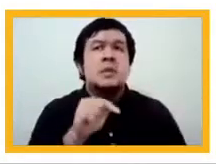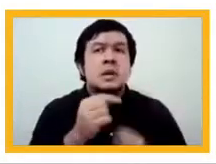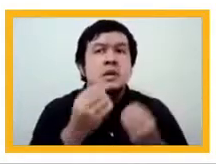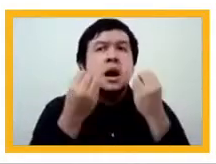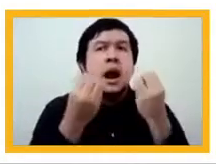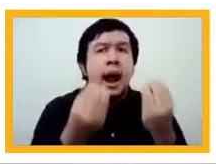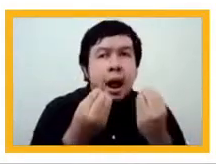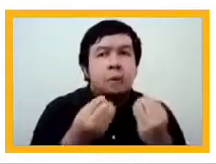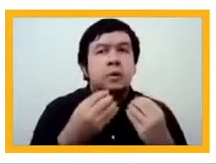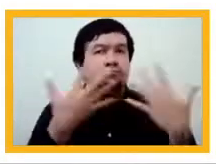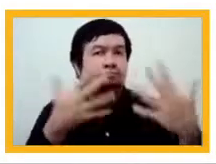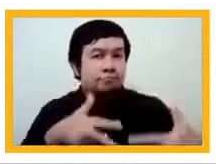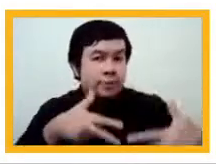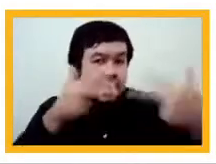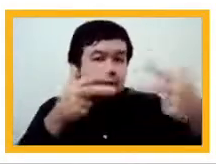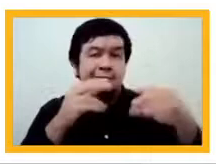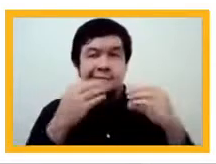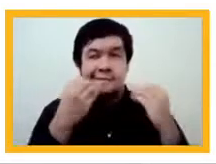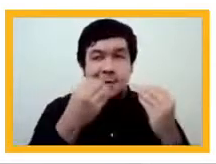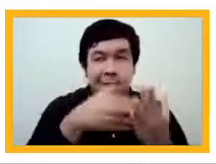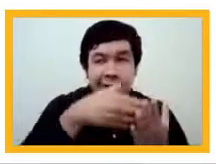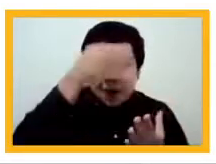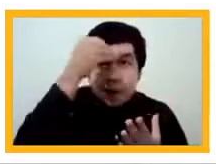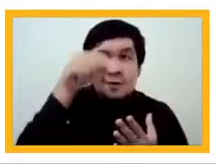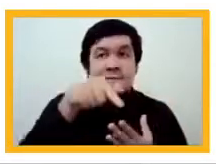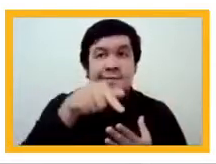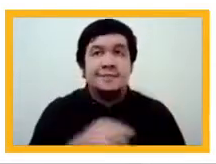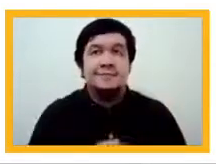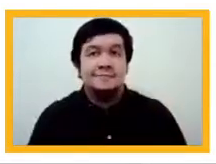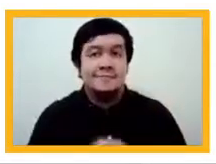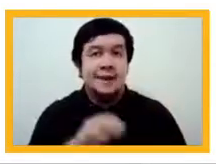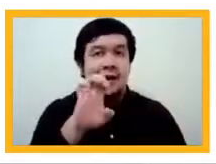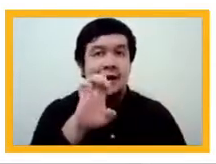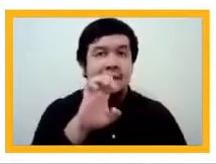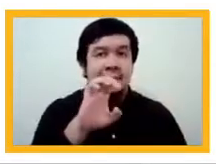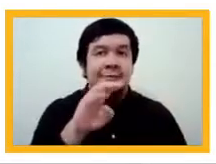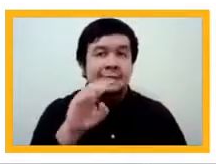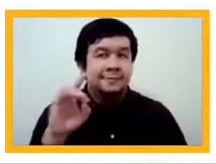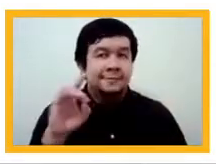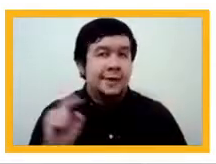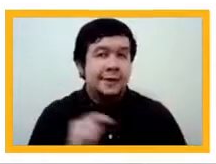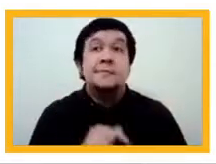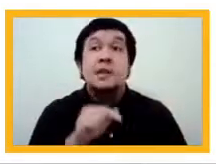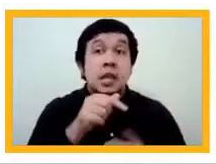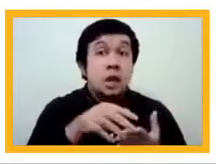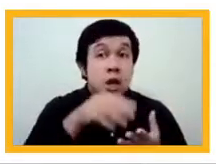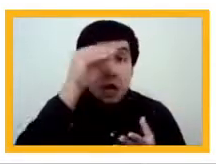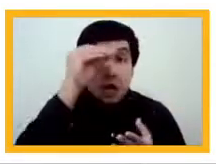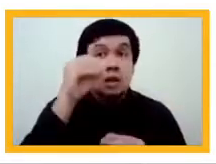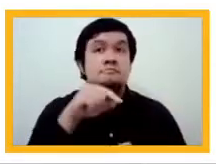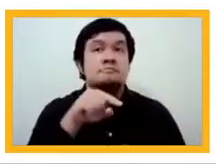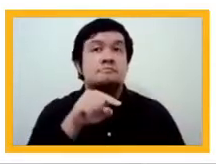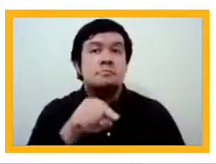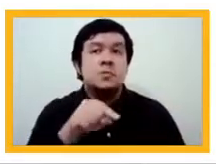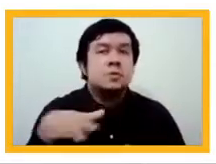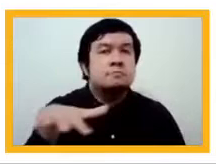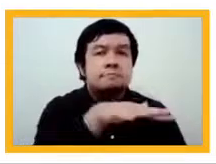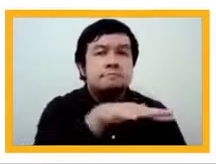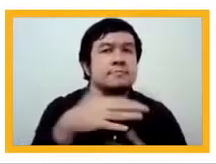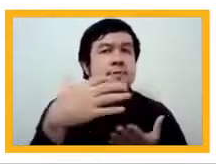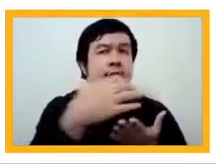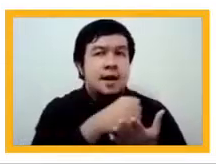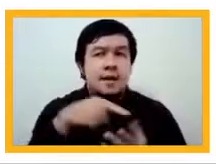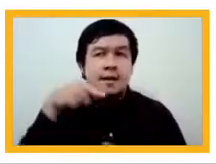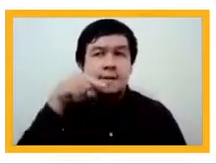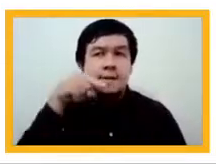to build some their own data center, or they must use some cloud service from global company.